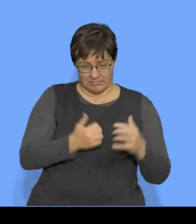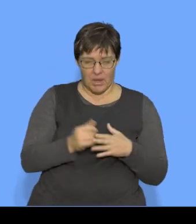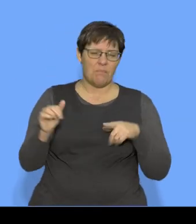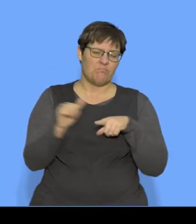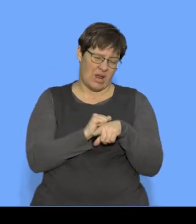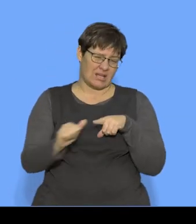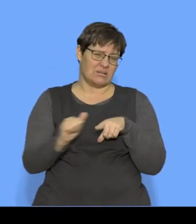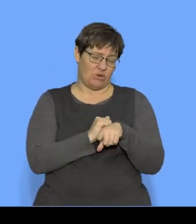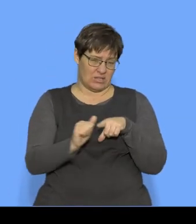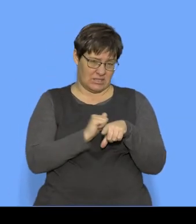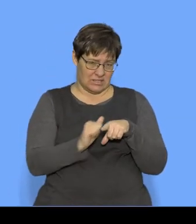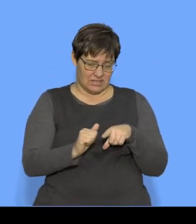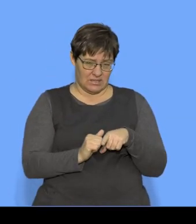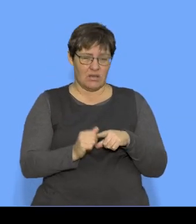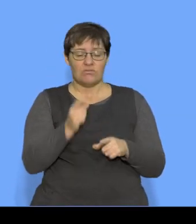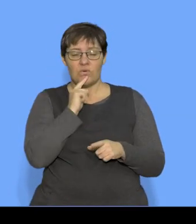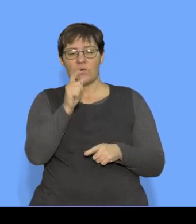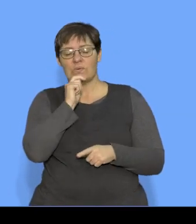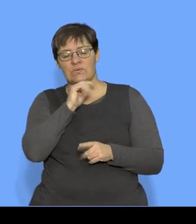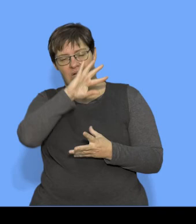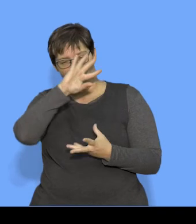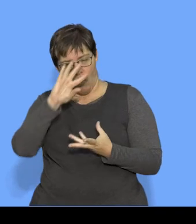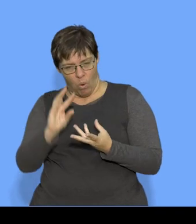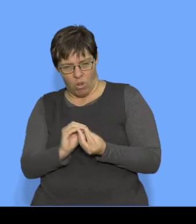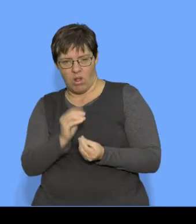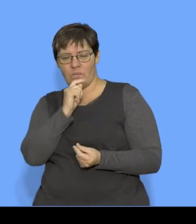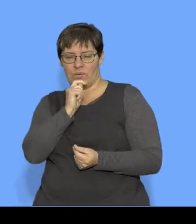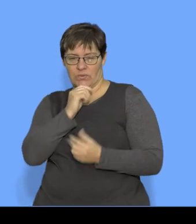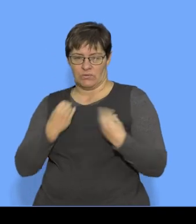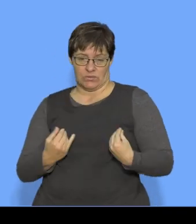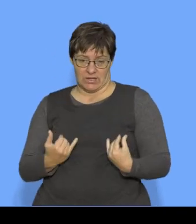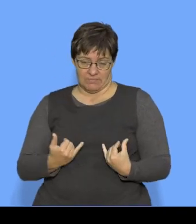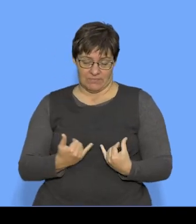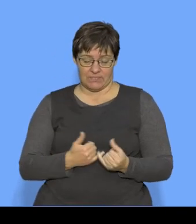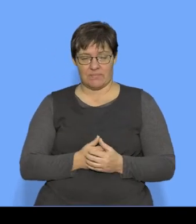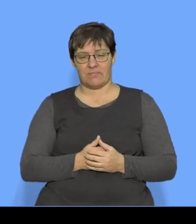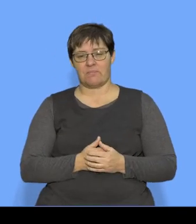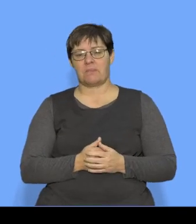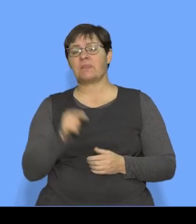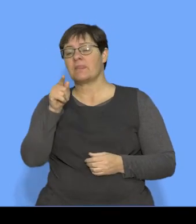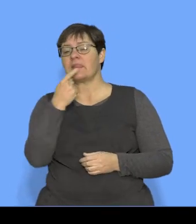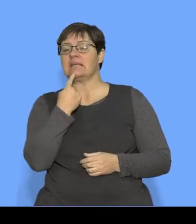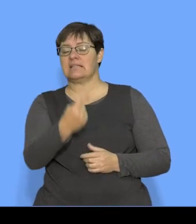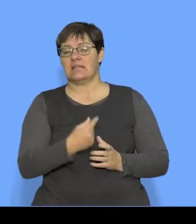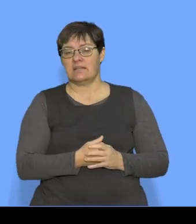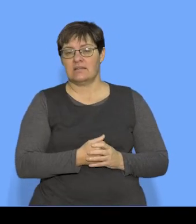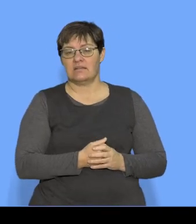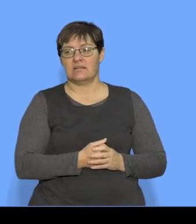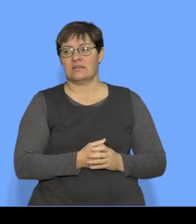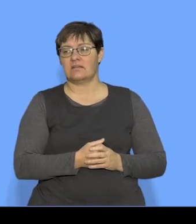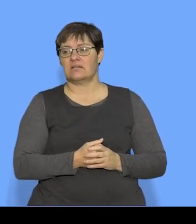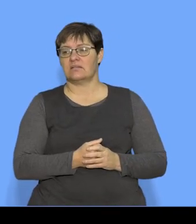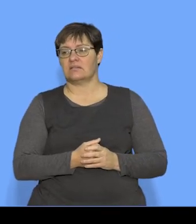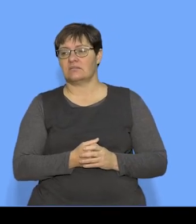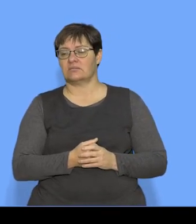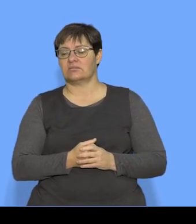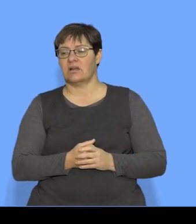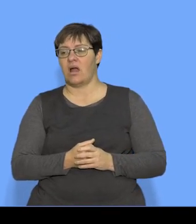to then practice it by using everything that we've done in this lesson. So here they're saying